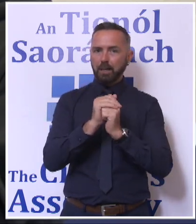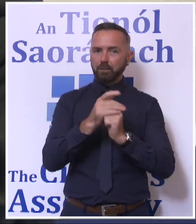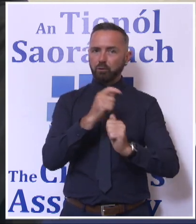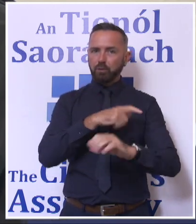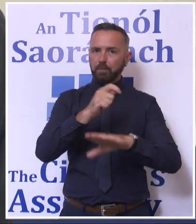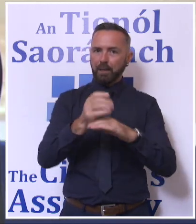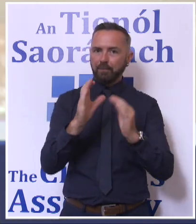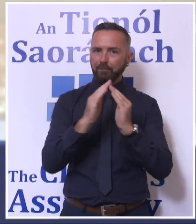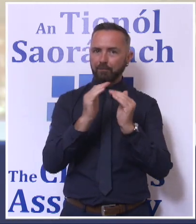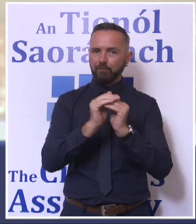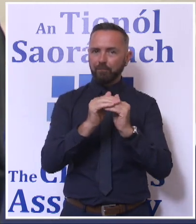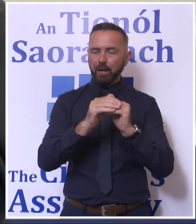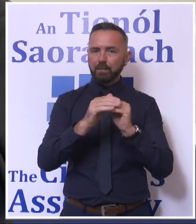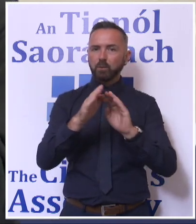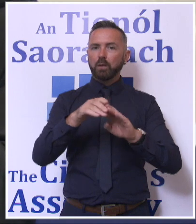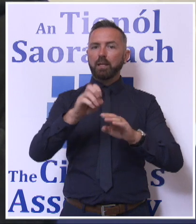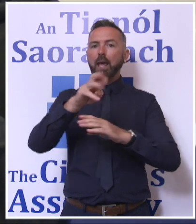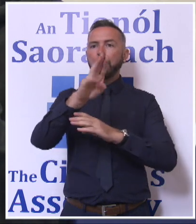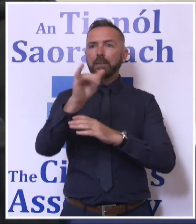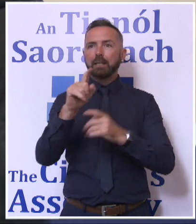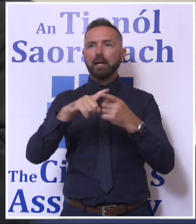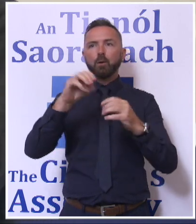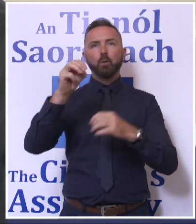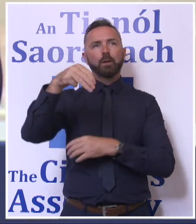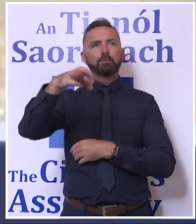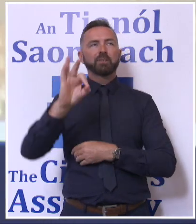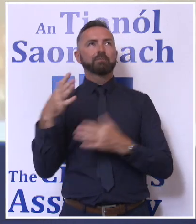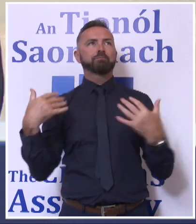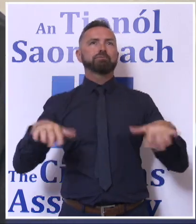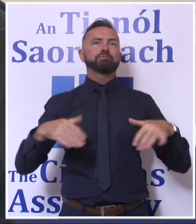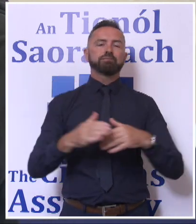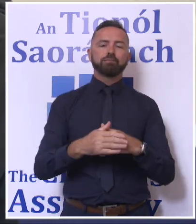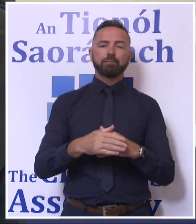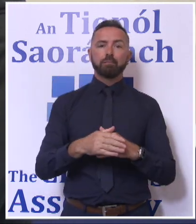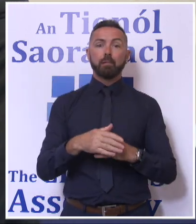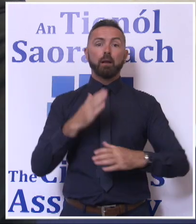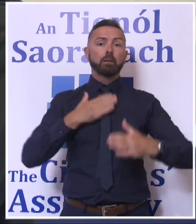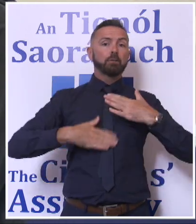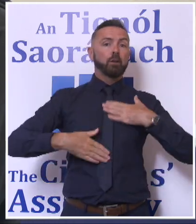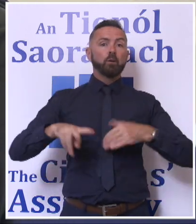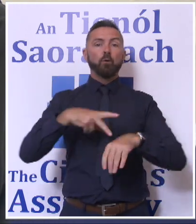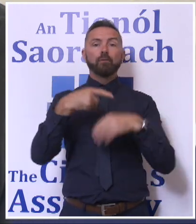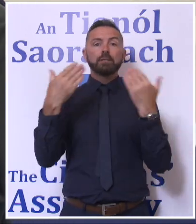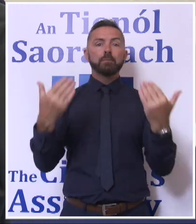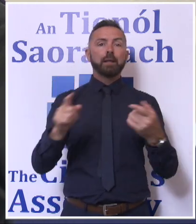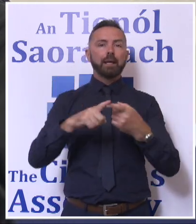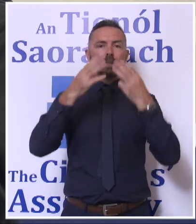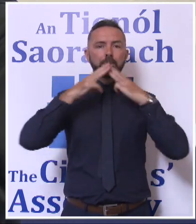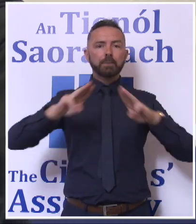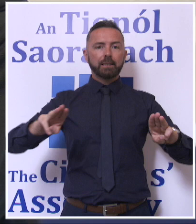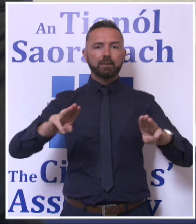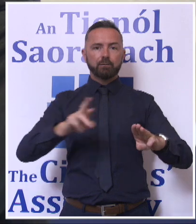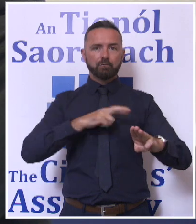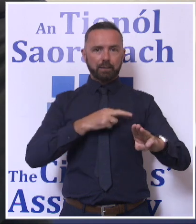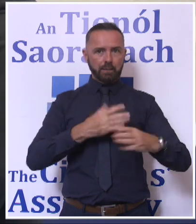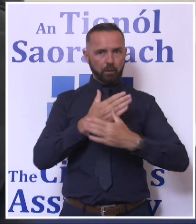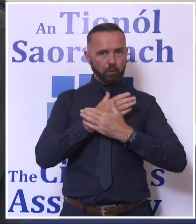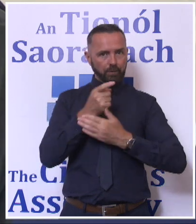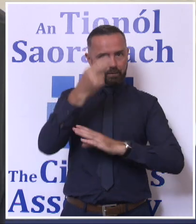members to voice theirs, which is crucial, with no one dominating the discussion. So I do appreciate and I really value